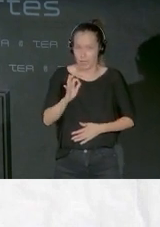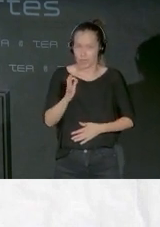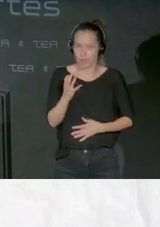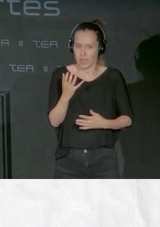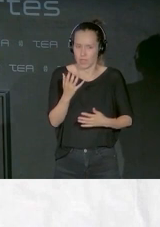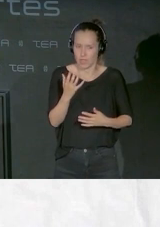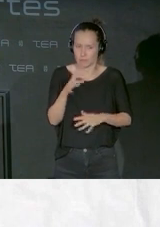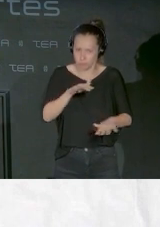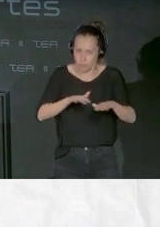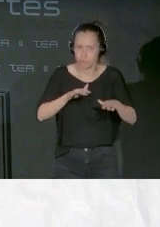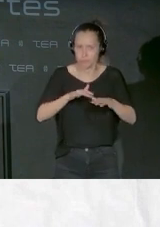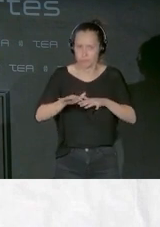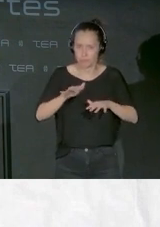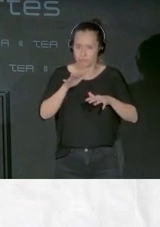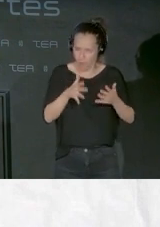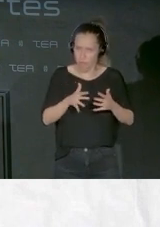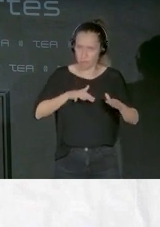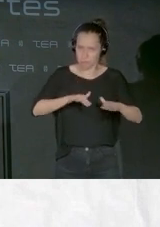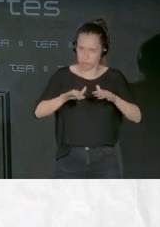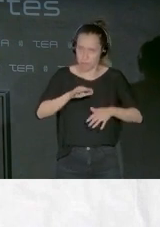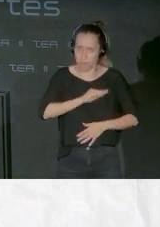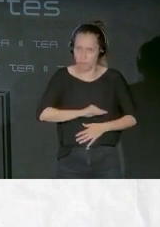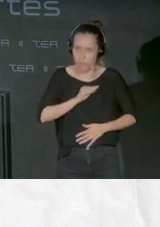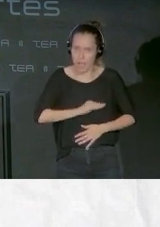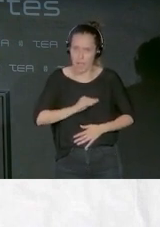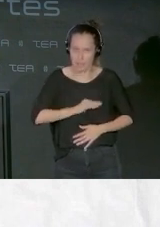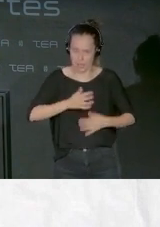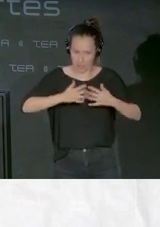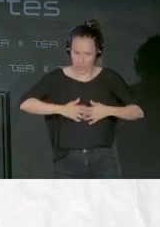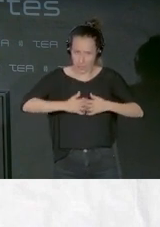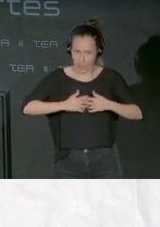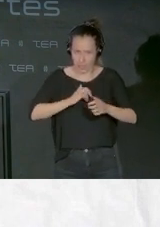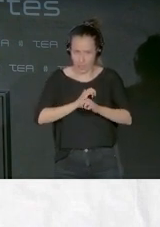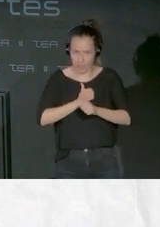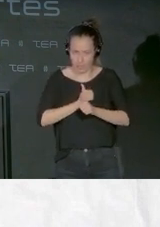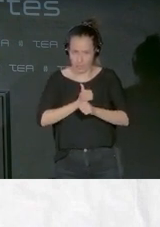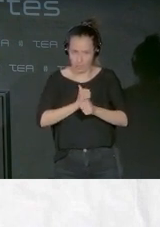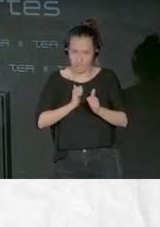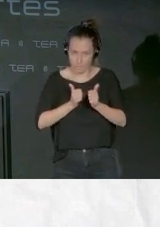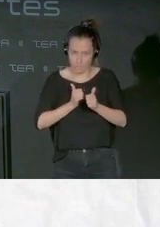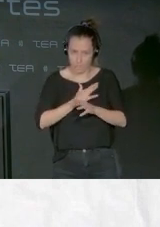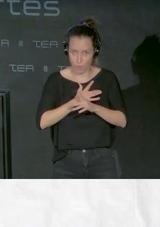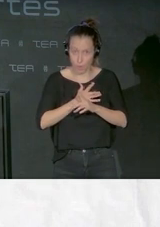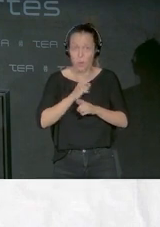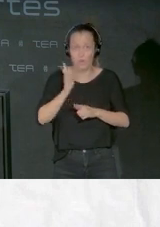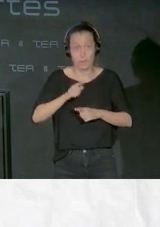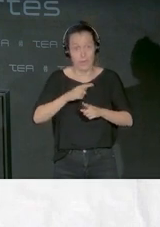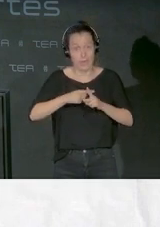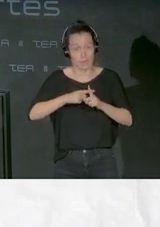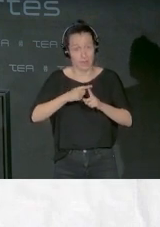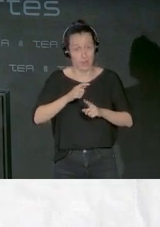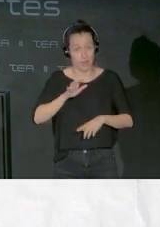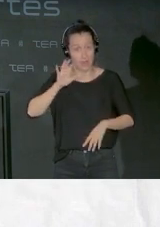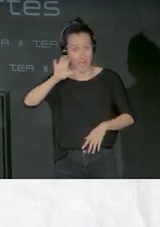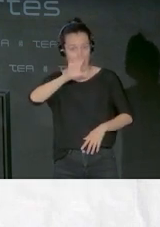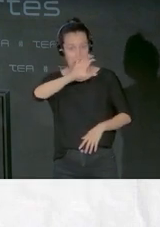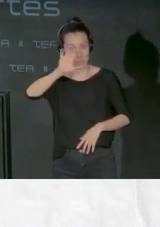company level, but also sometimes at the member state level, to help companies become more inclusive and diverse.